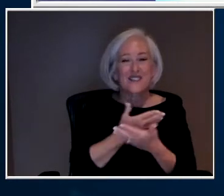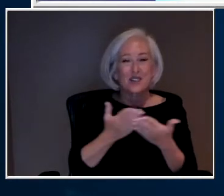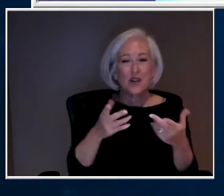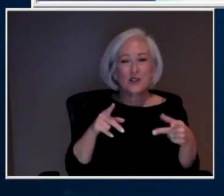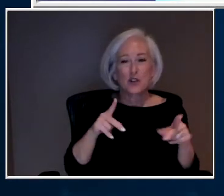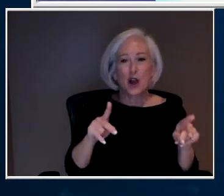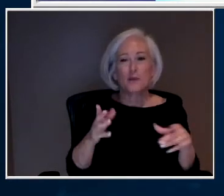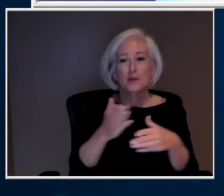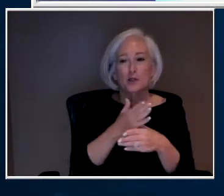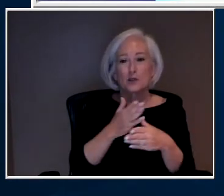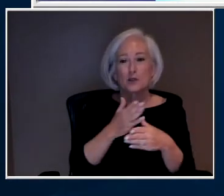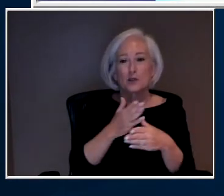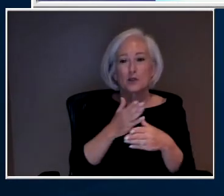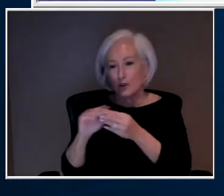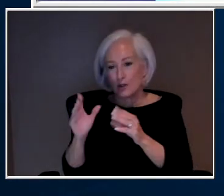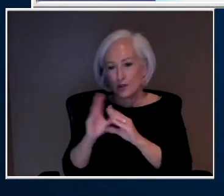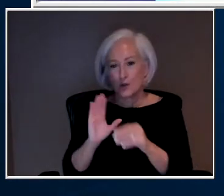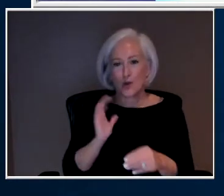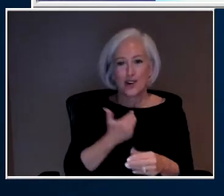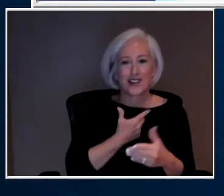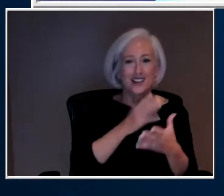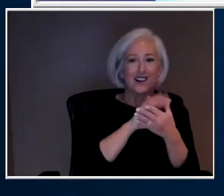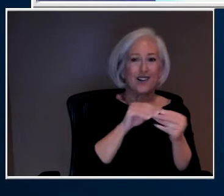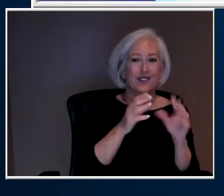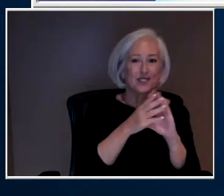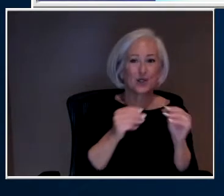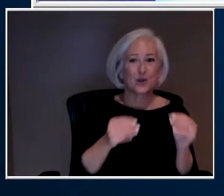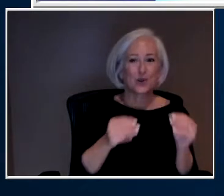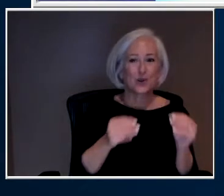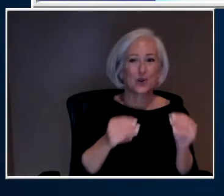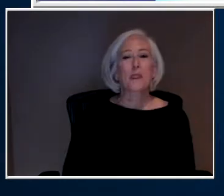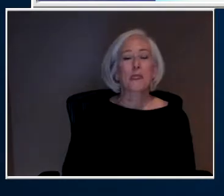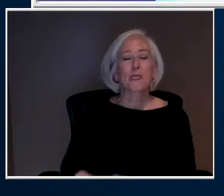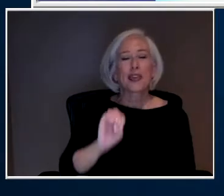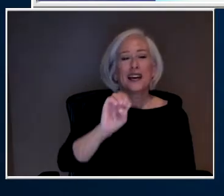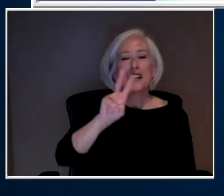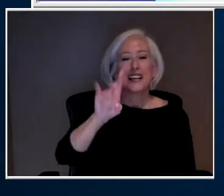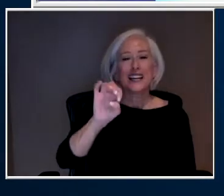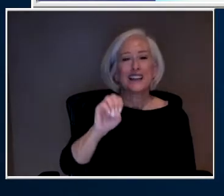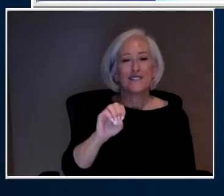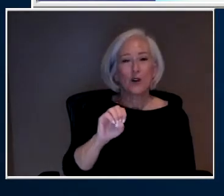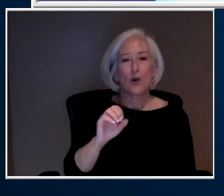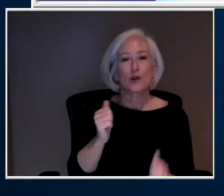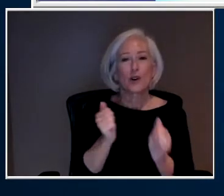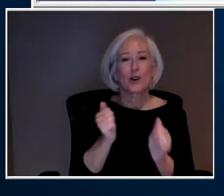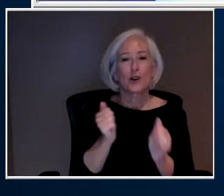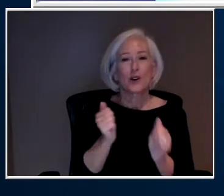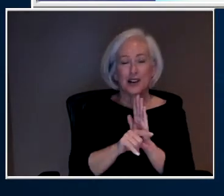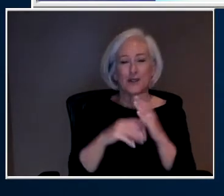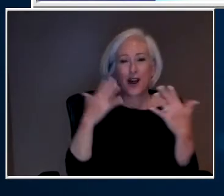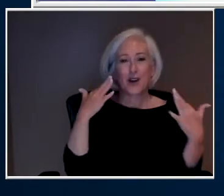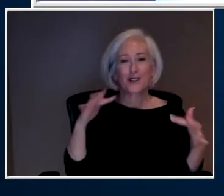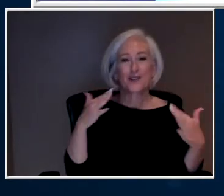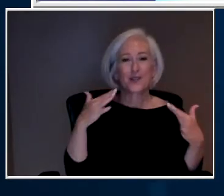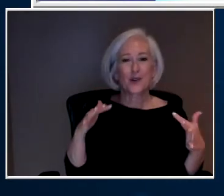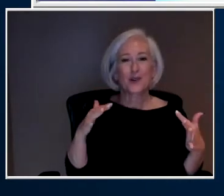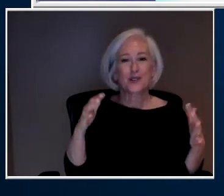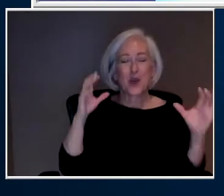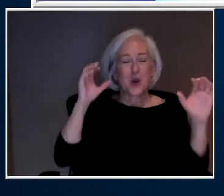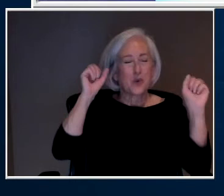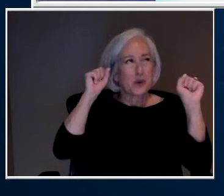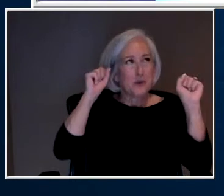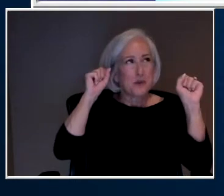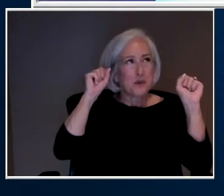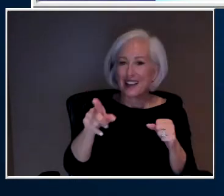her story and our story with us. We need the Evoke system when there's background noise and we're interviewing people. That would be brilliant. If you can invent